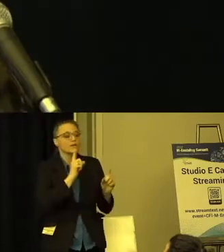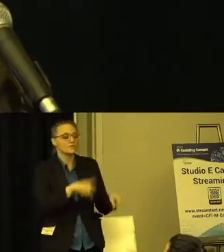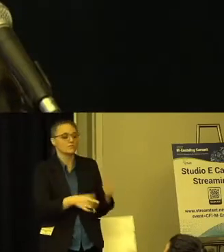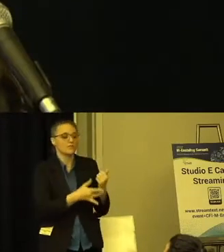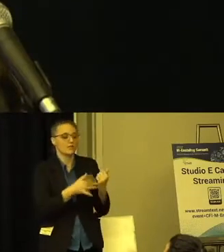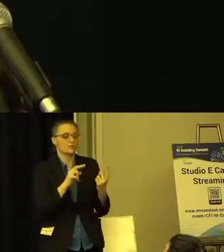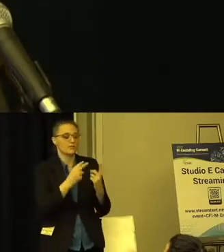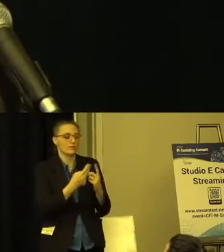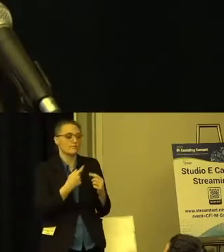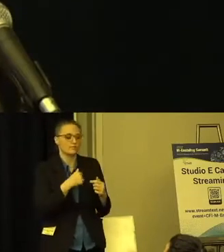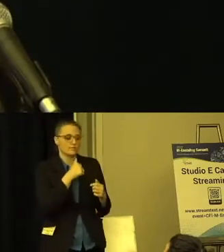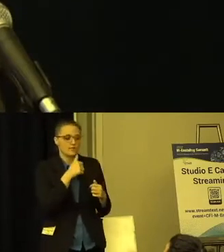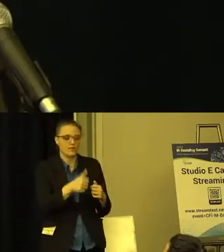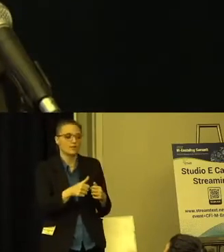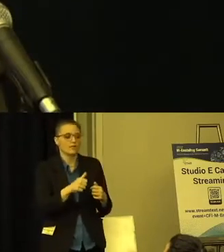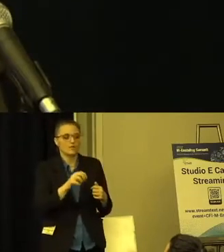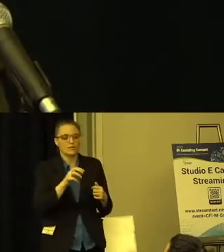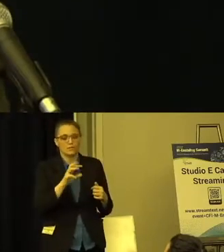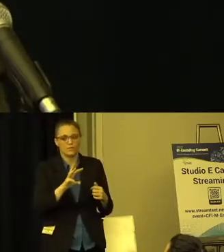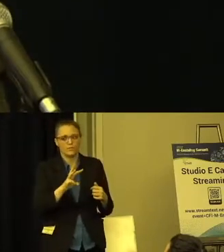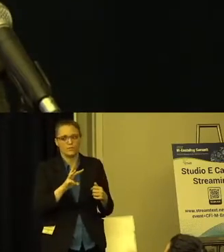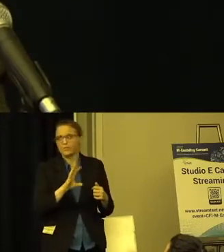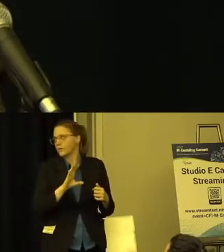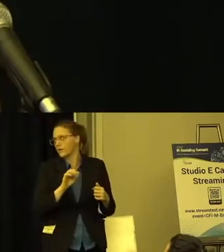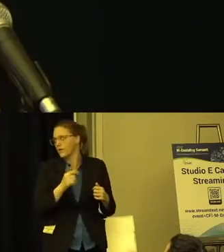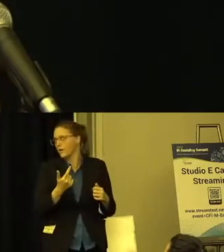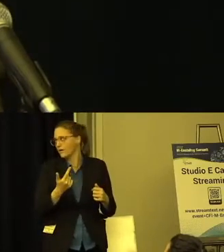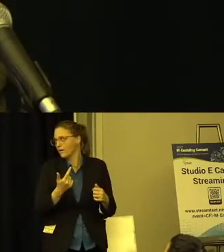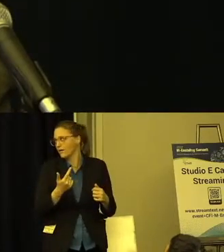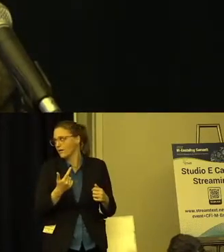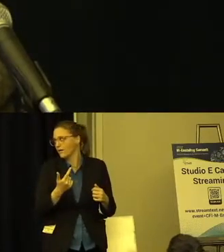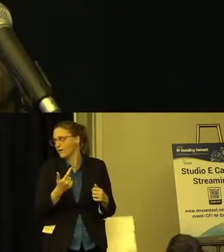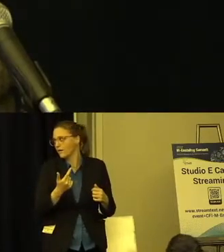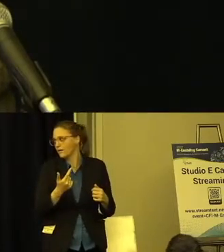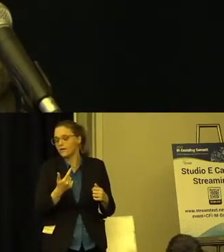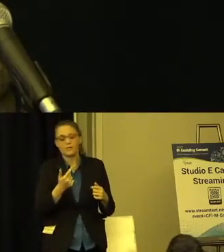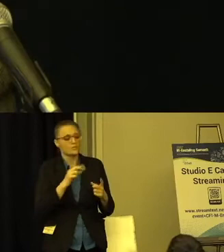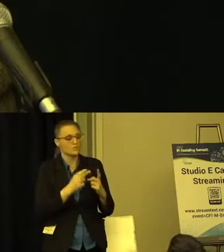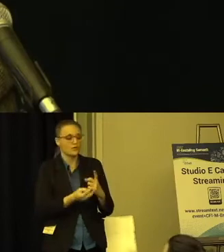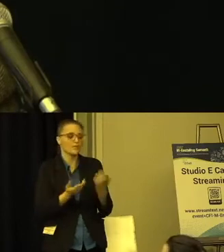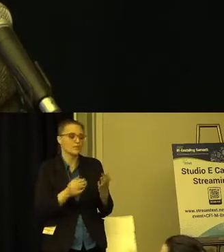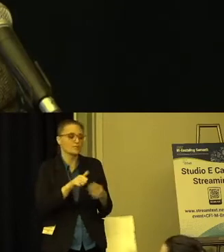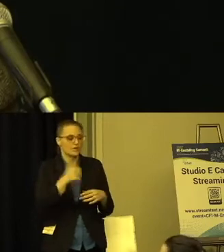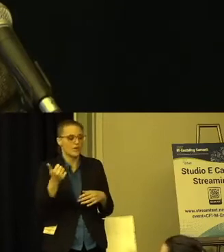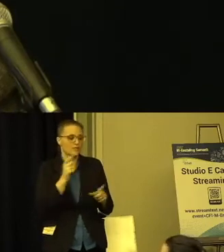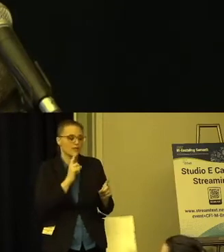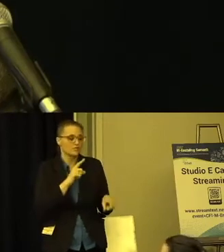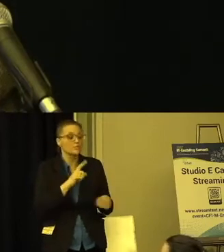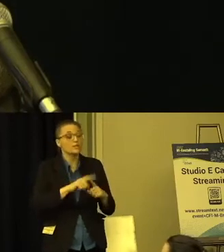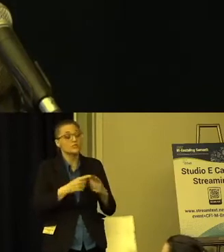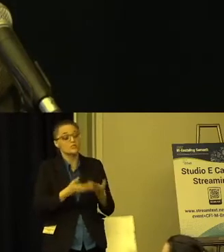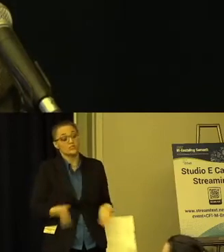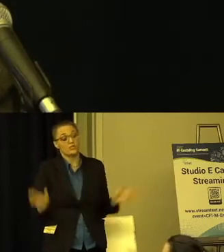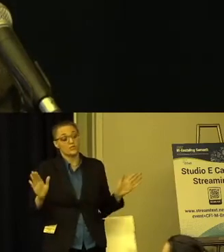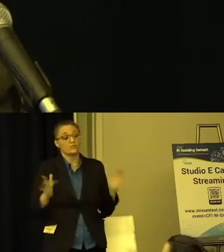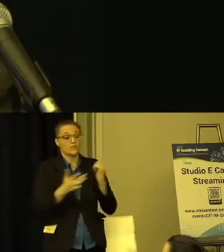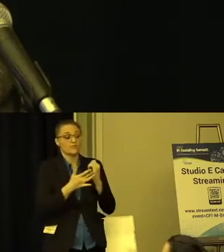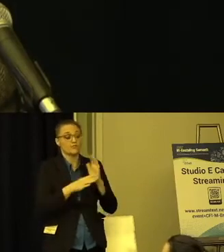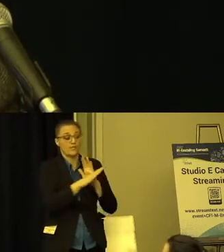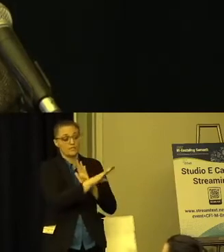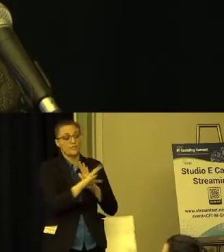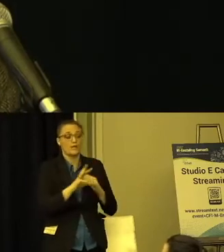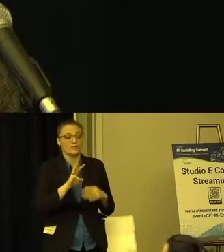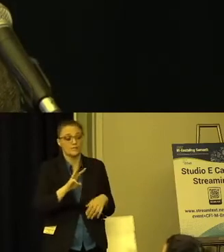I'm not really speaking from a WCAG perspective. There may be other questions and answers around that. But in general, technology development